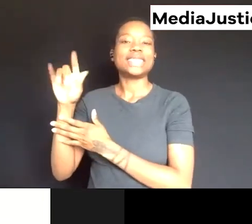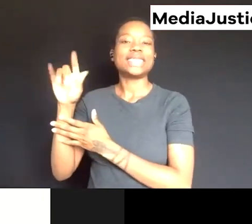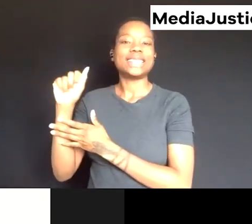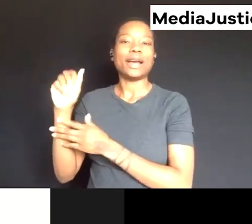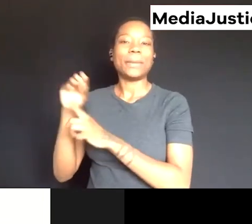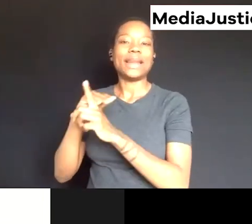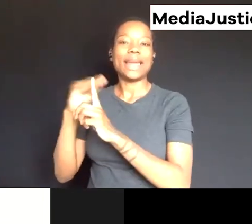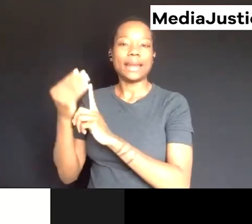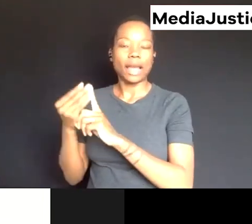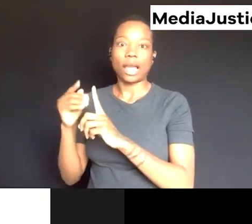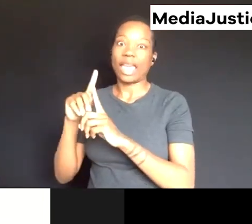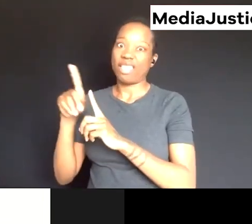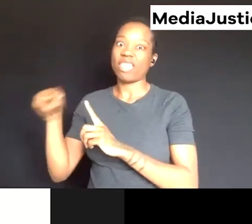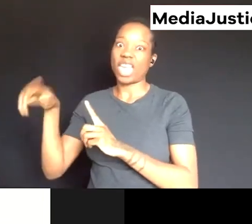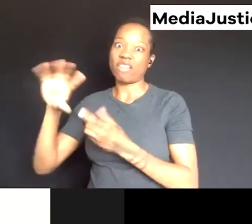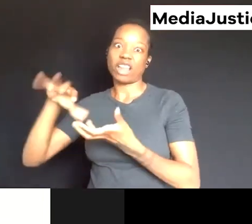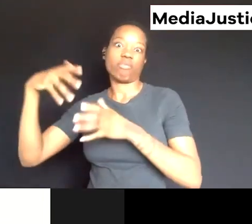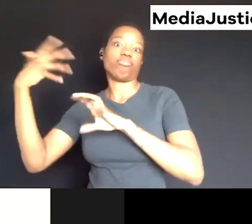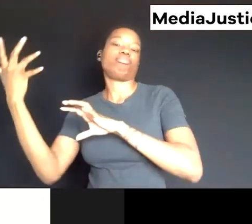in the Caribbean.